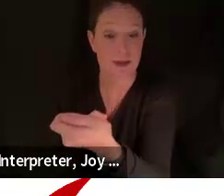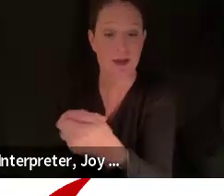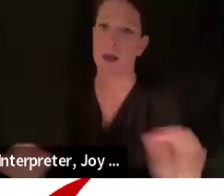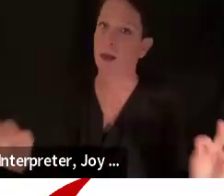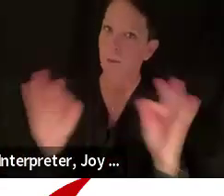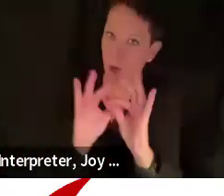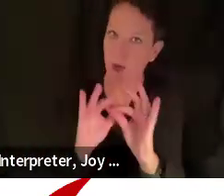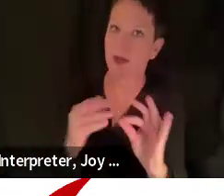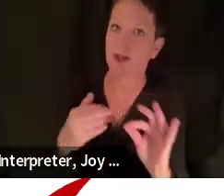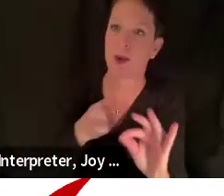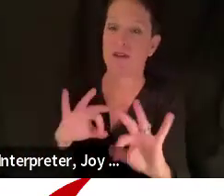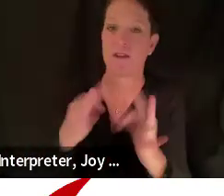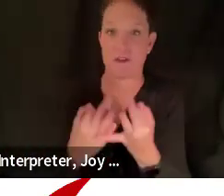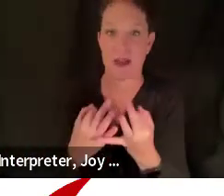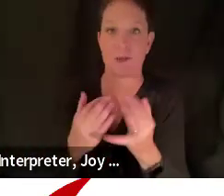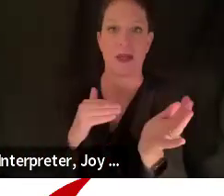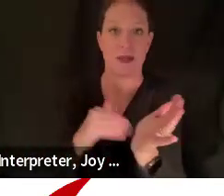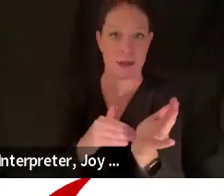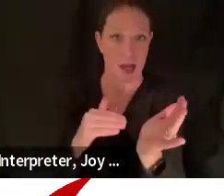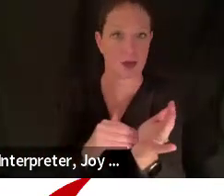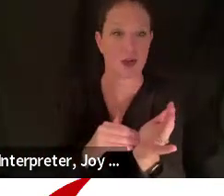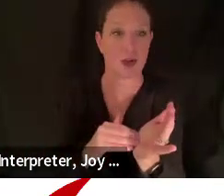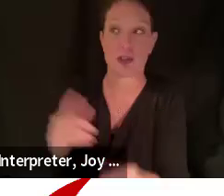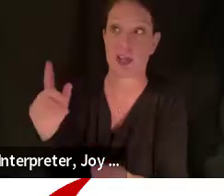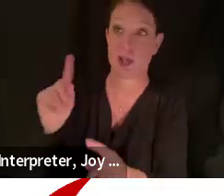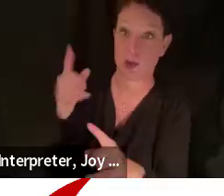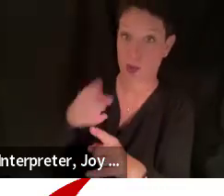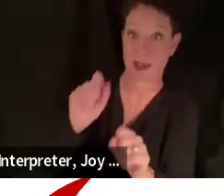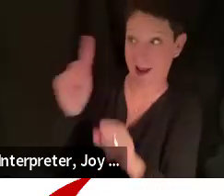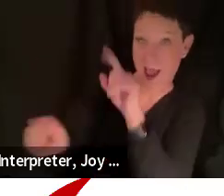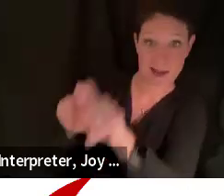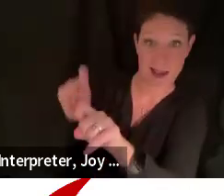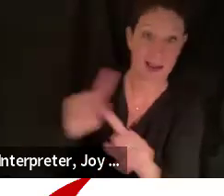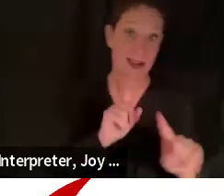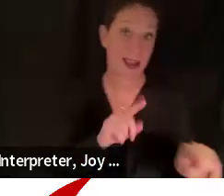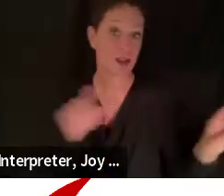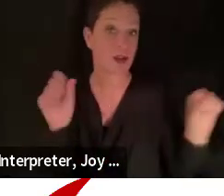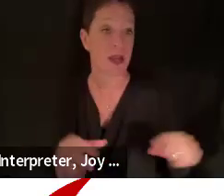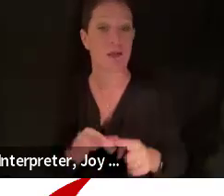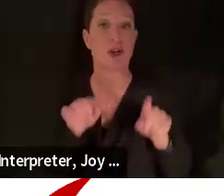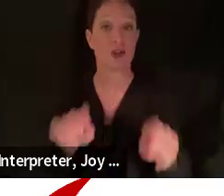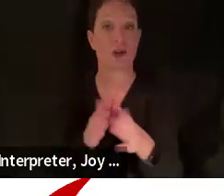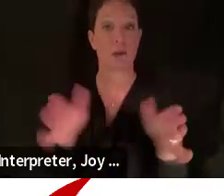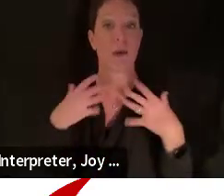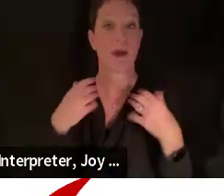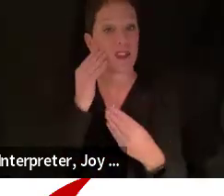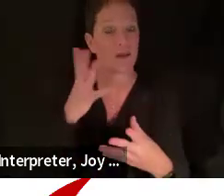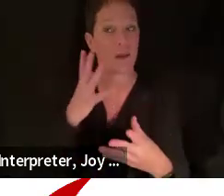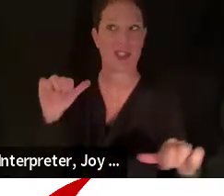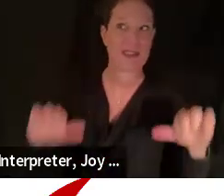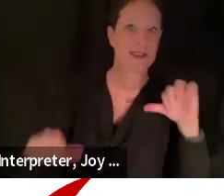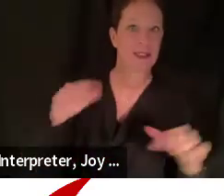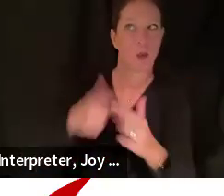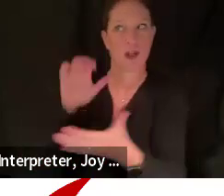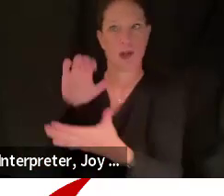is important to have a primary care provider to answer questions and concerns, especially times of public health information uncertainty.